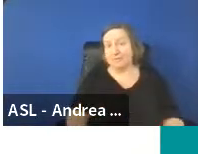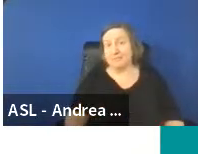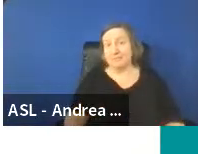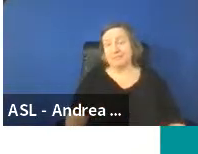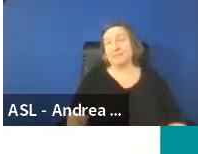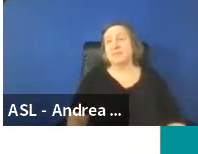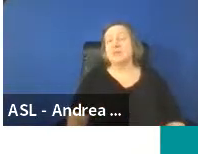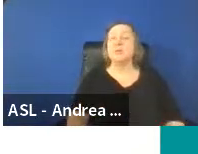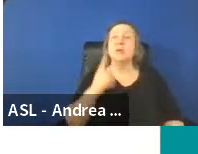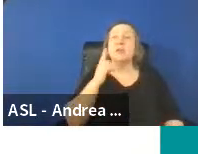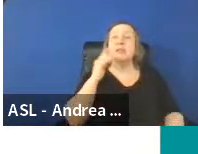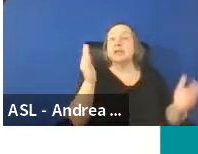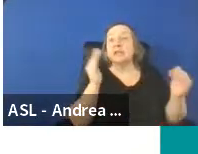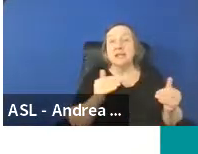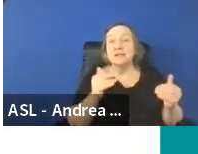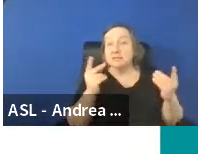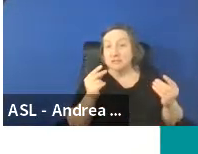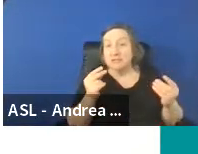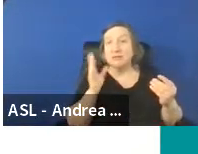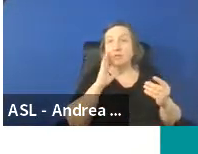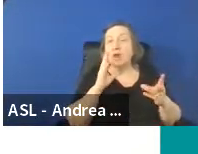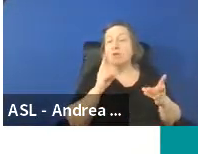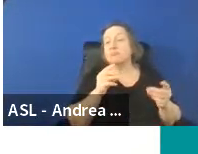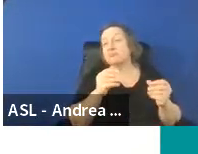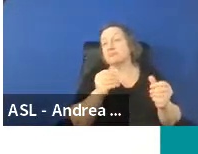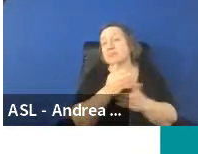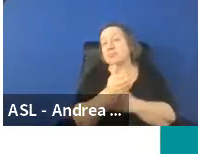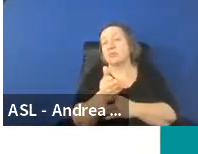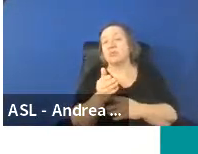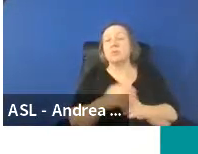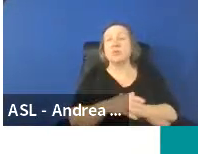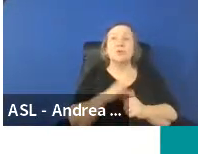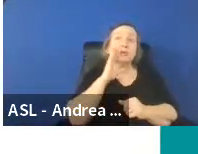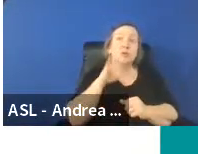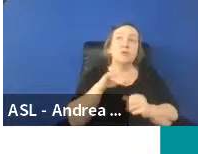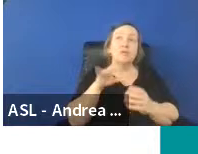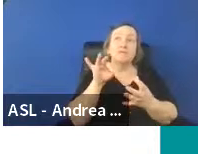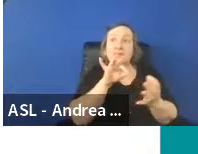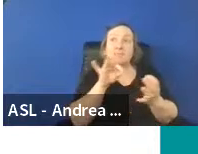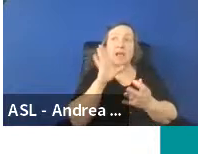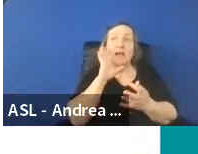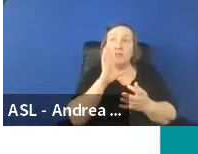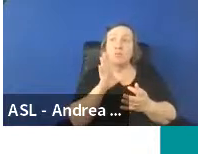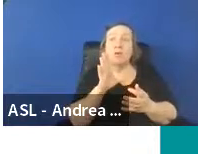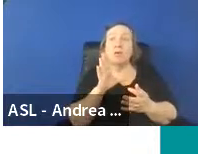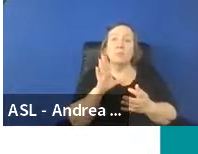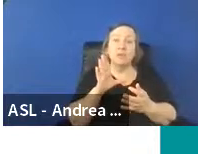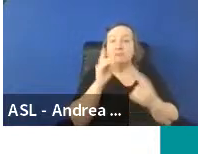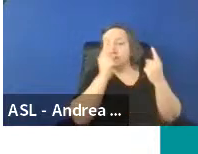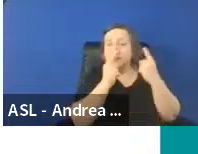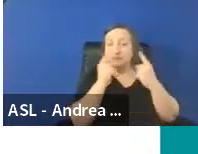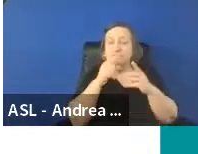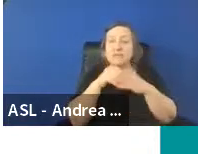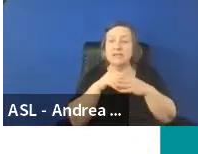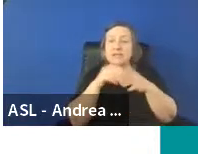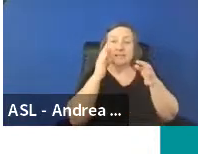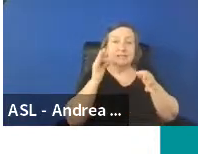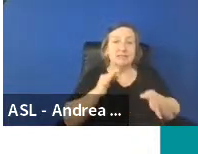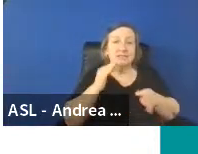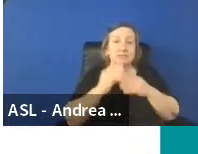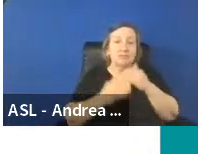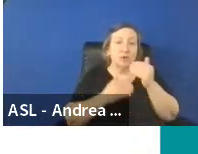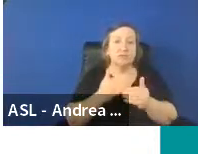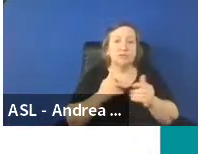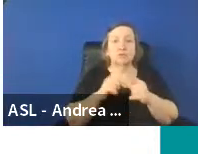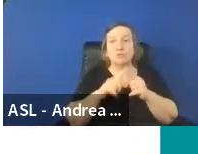So I think next steps, I'll just zip through this. As you know, feedback will be considered in the decision-making process for